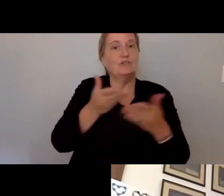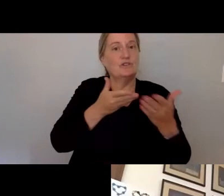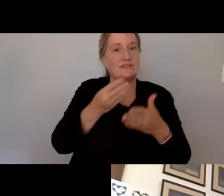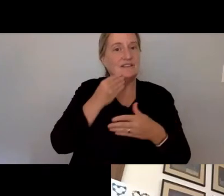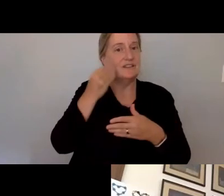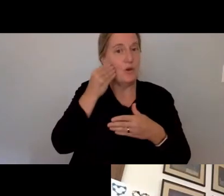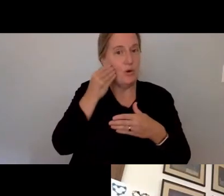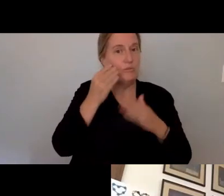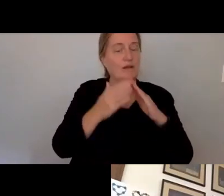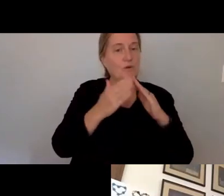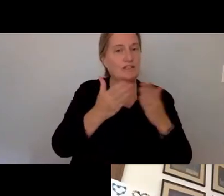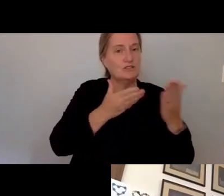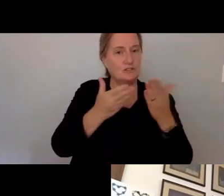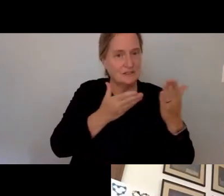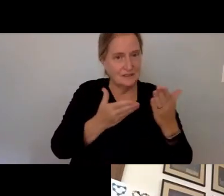right?